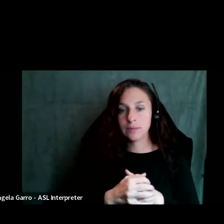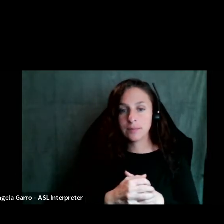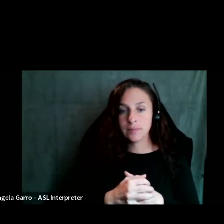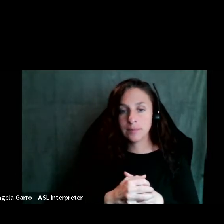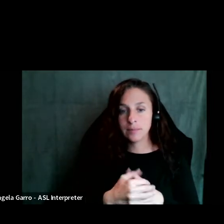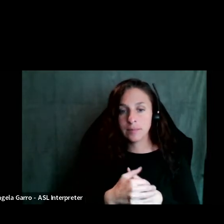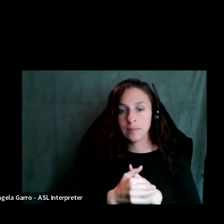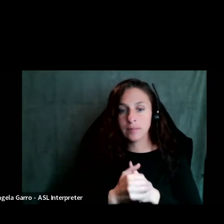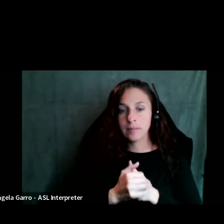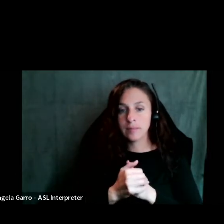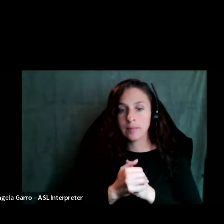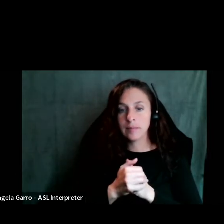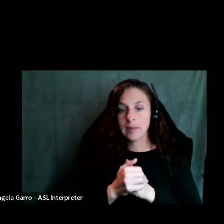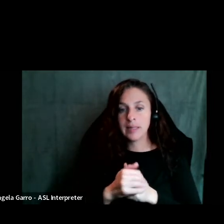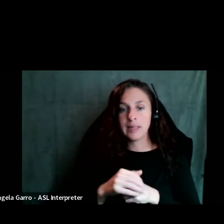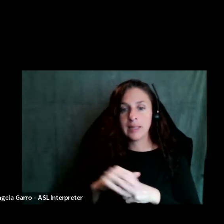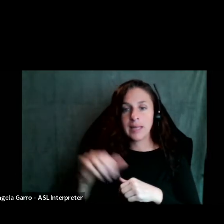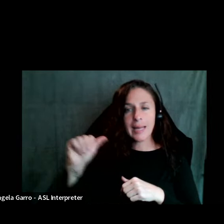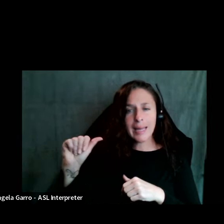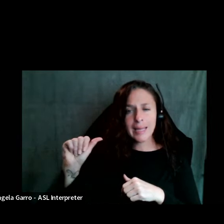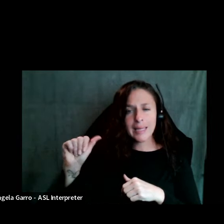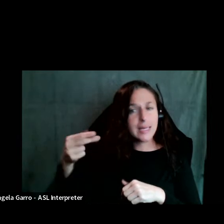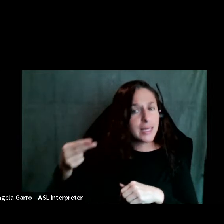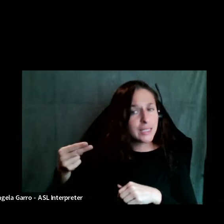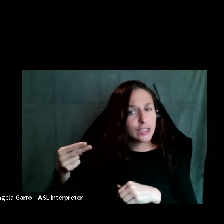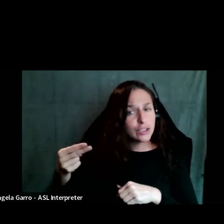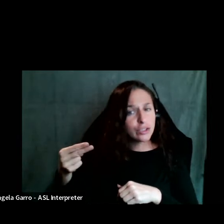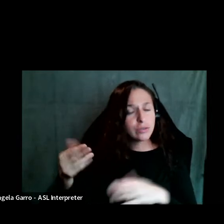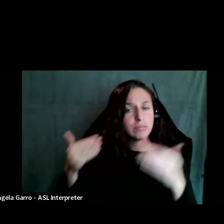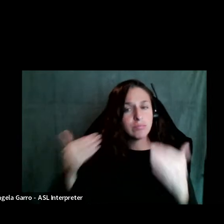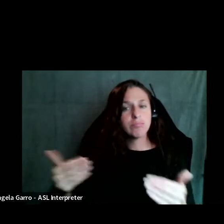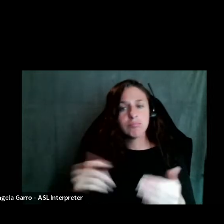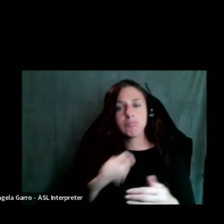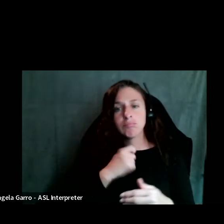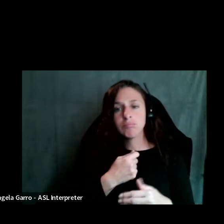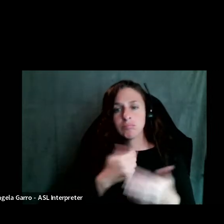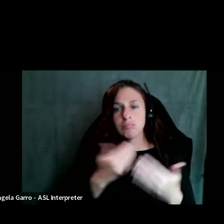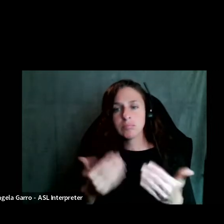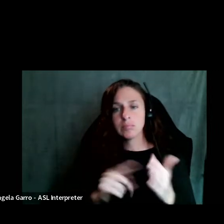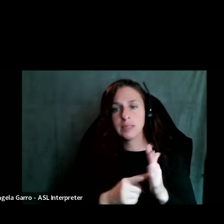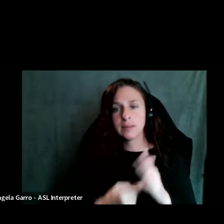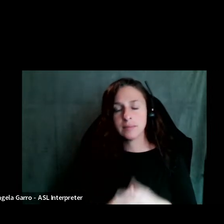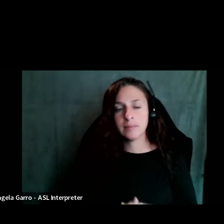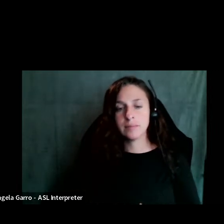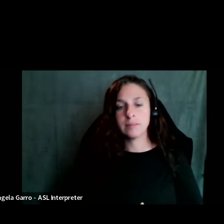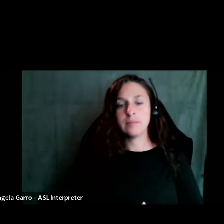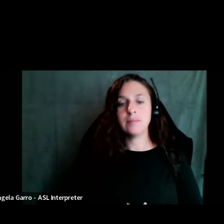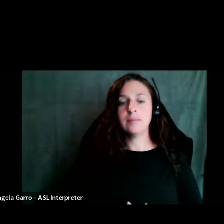Initials AH, you may unmute and begin.